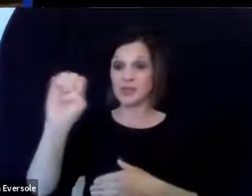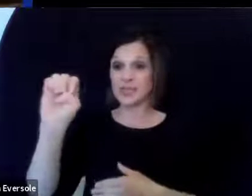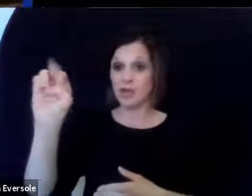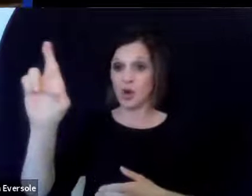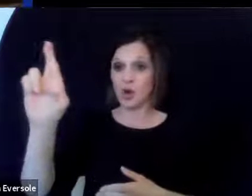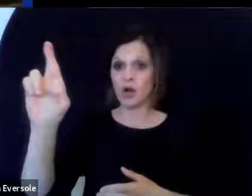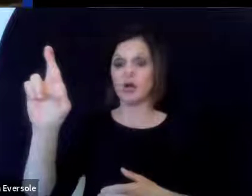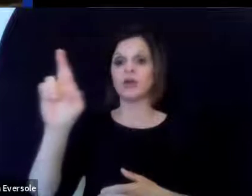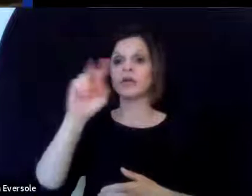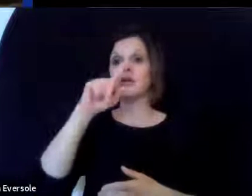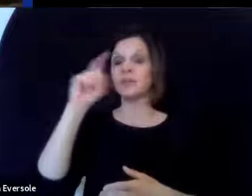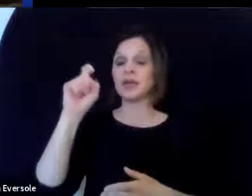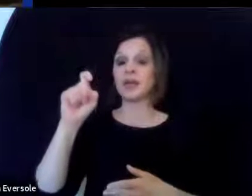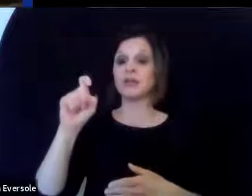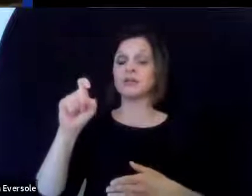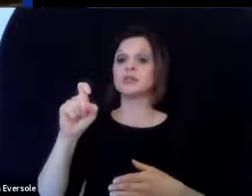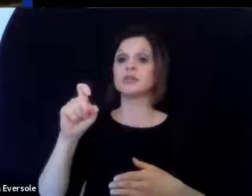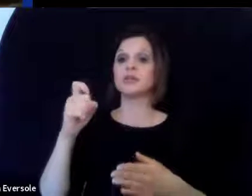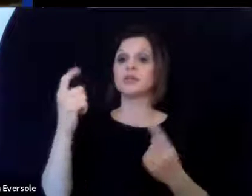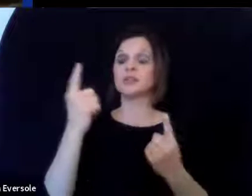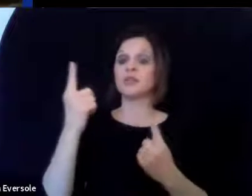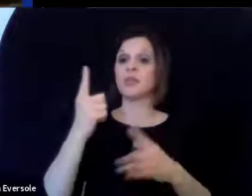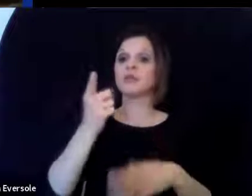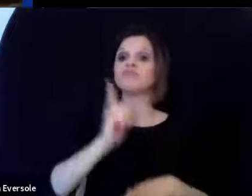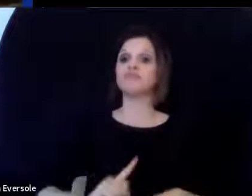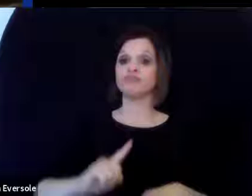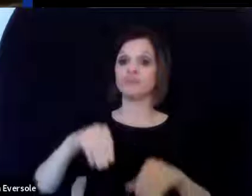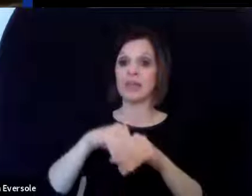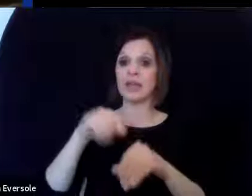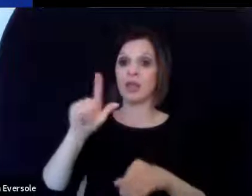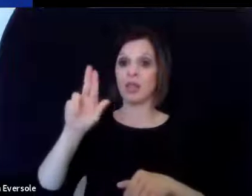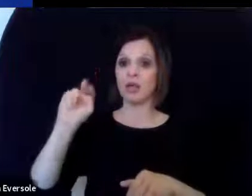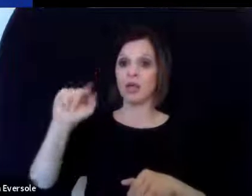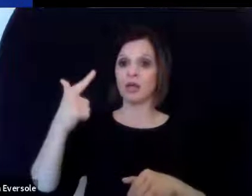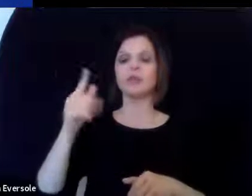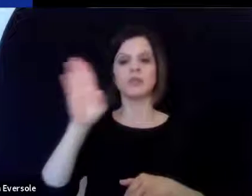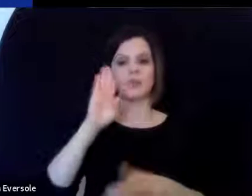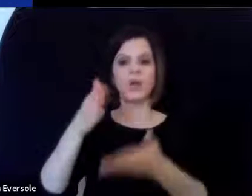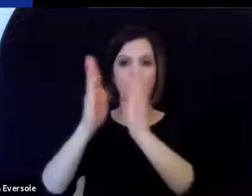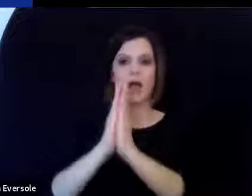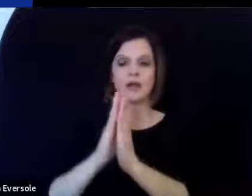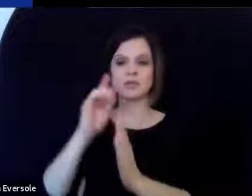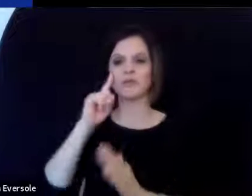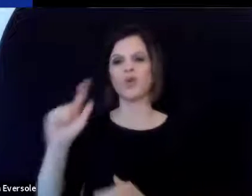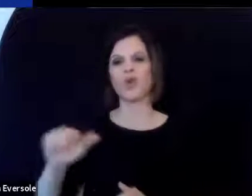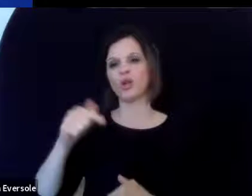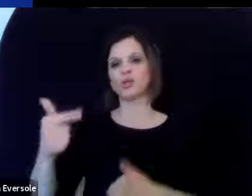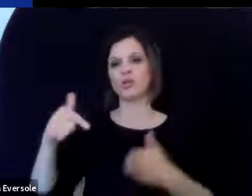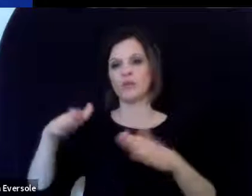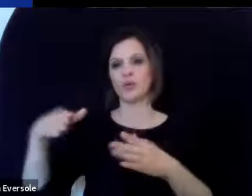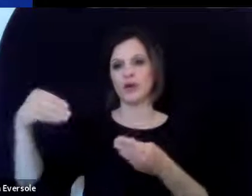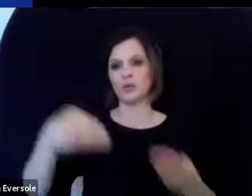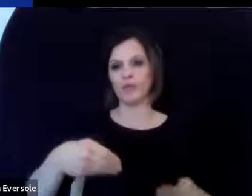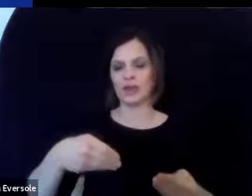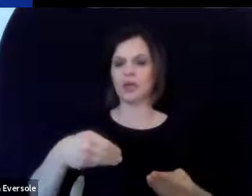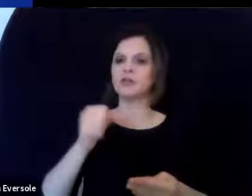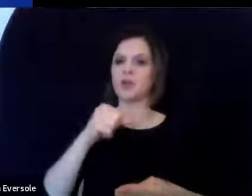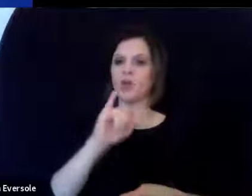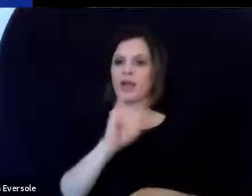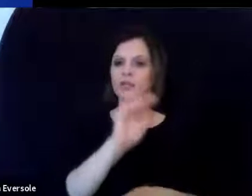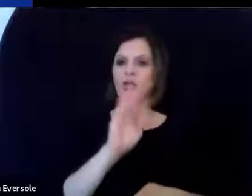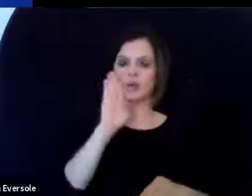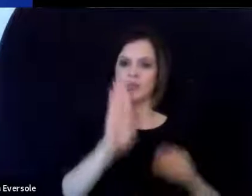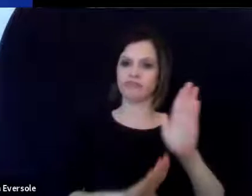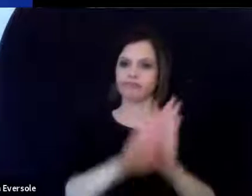of aspiration, they're going to ask for an alternative way to feed and get that child to thrive. The next one,